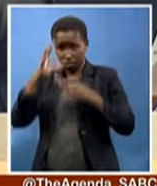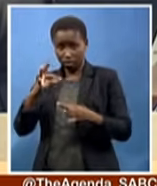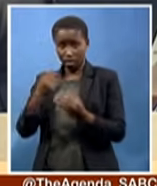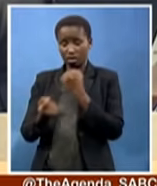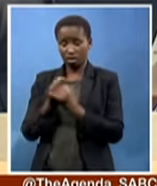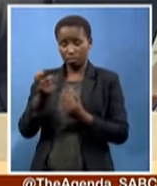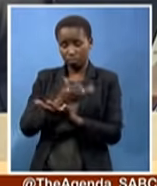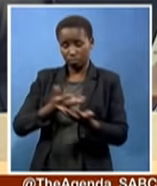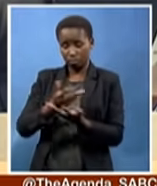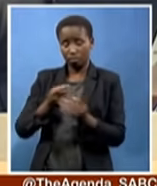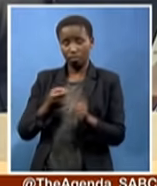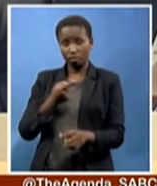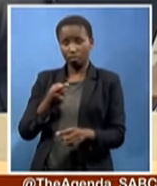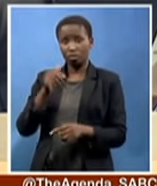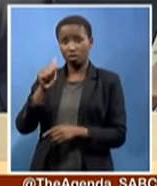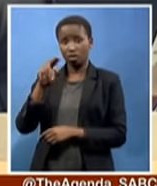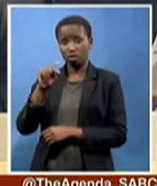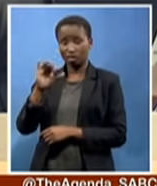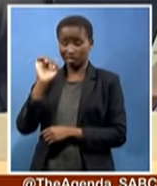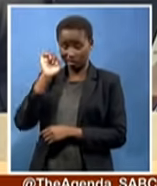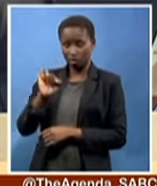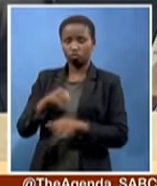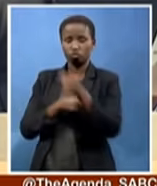structure, especially its NEC.